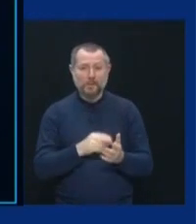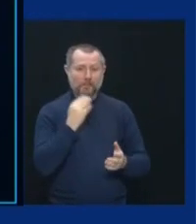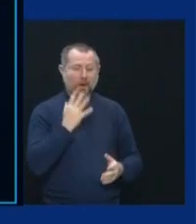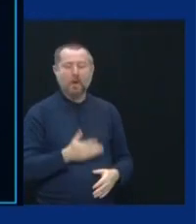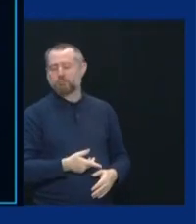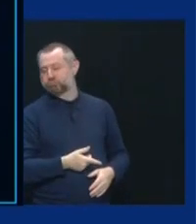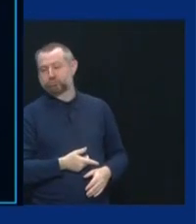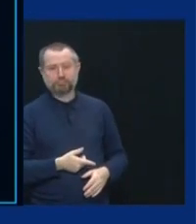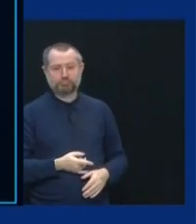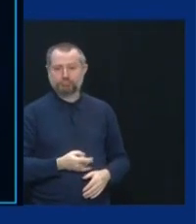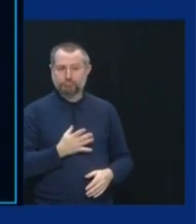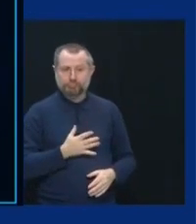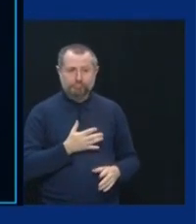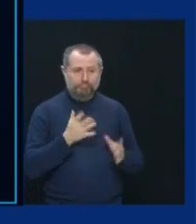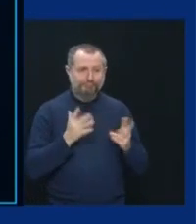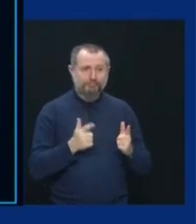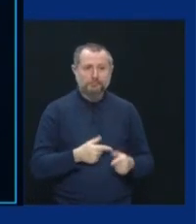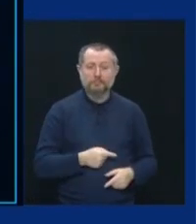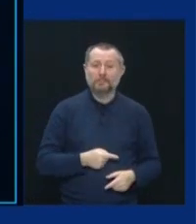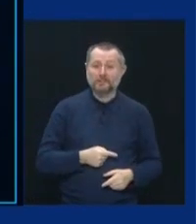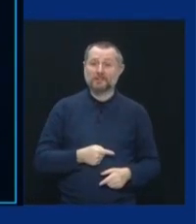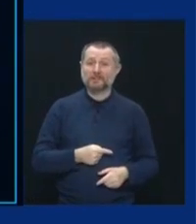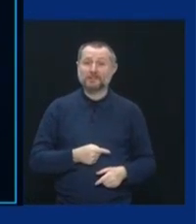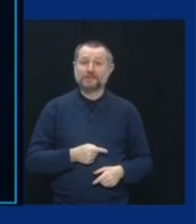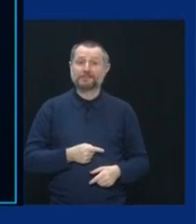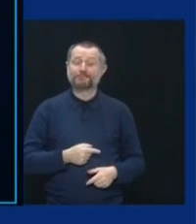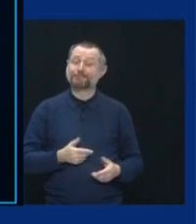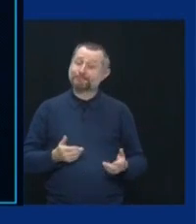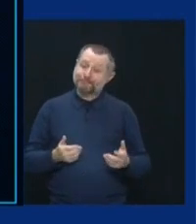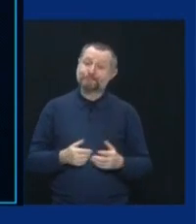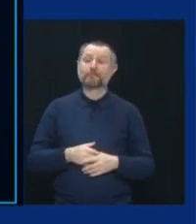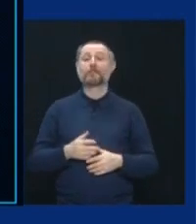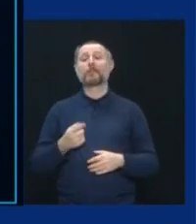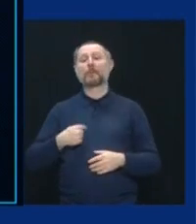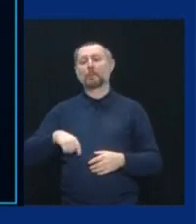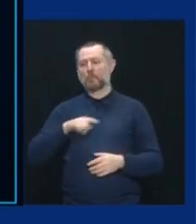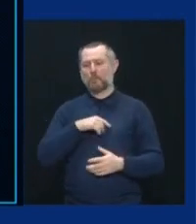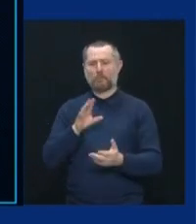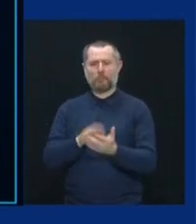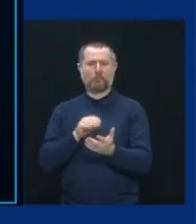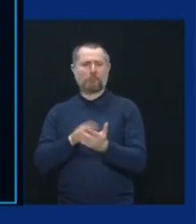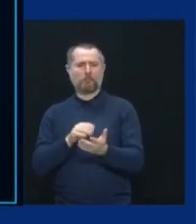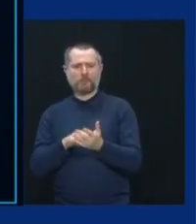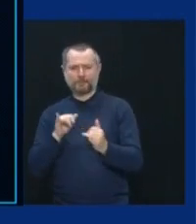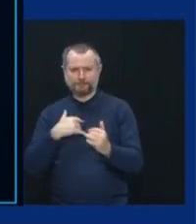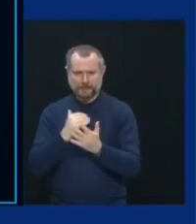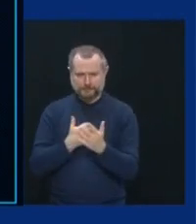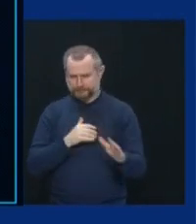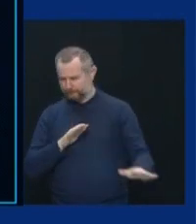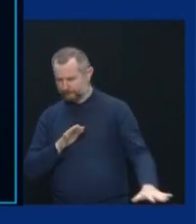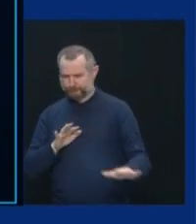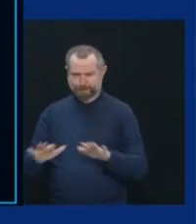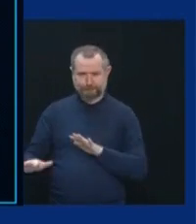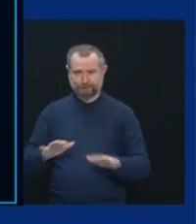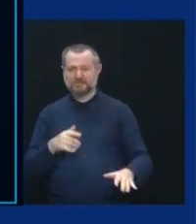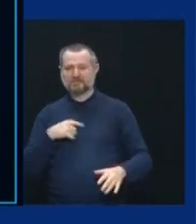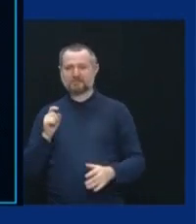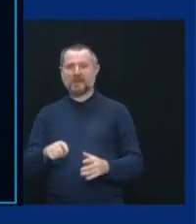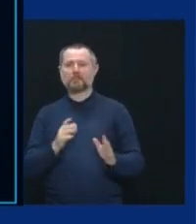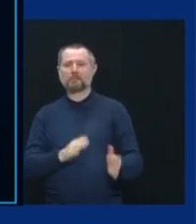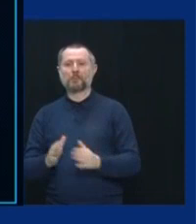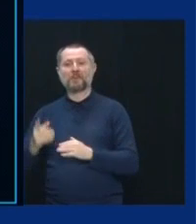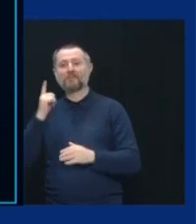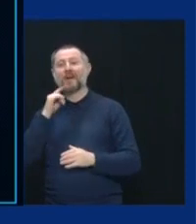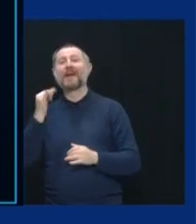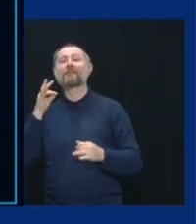not perform as well. We have to learn from it, and we have to correct it before we have another surge and